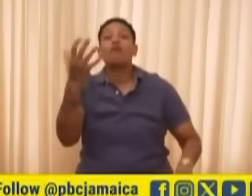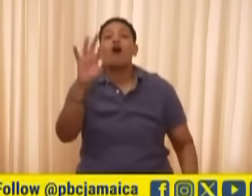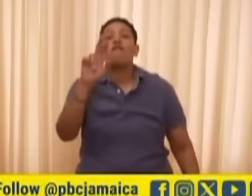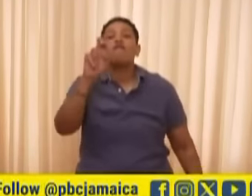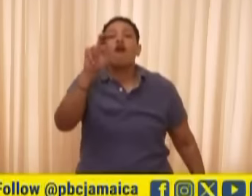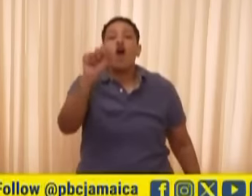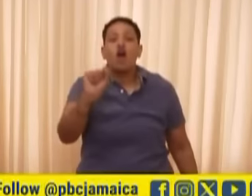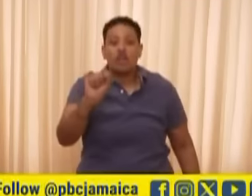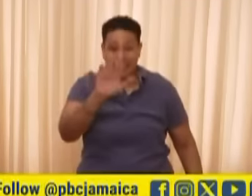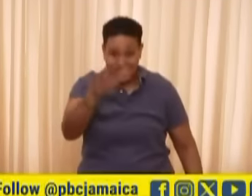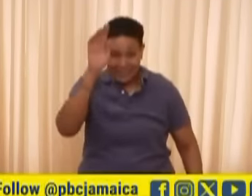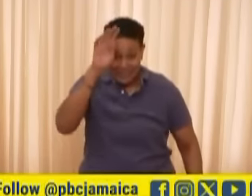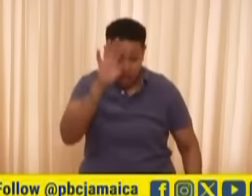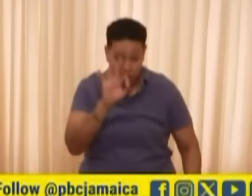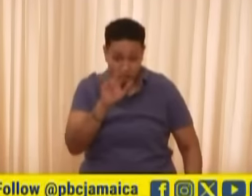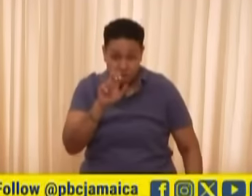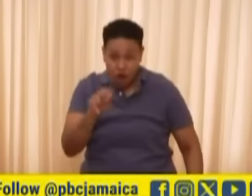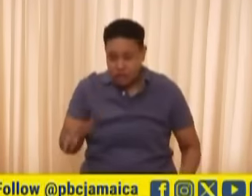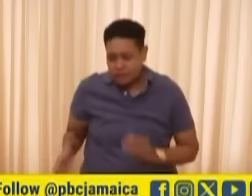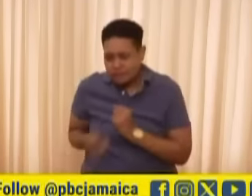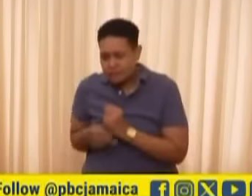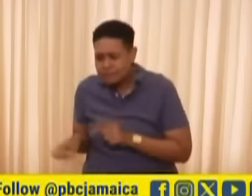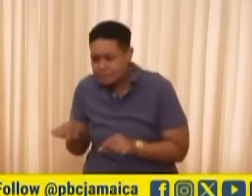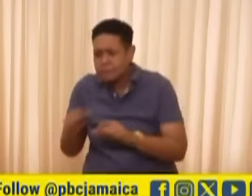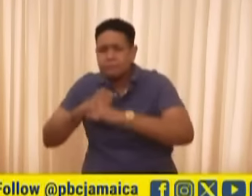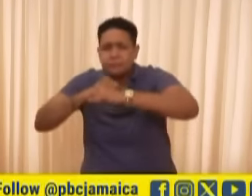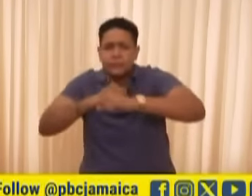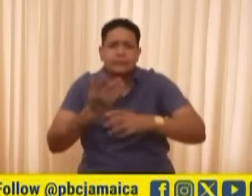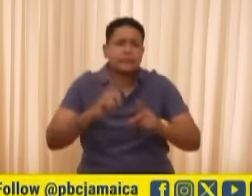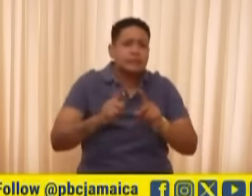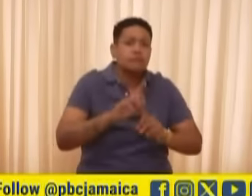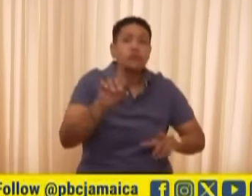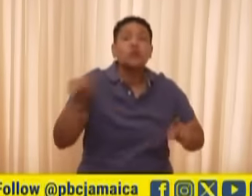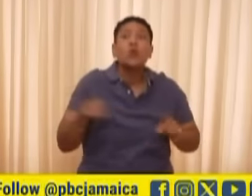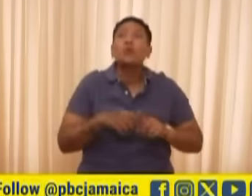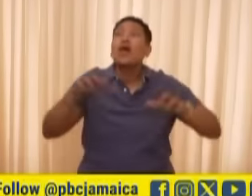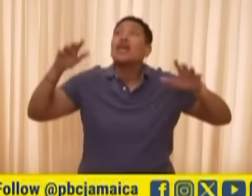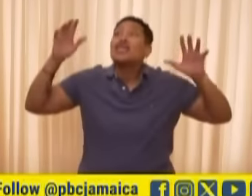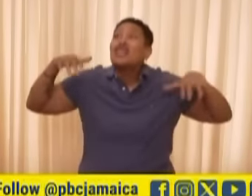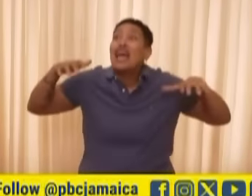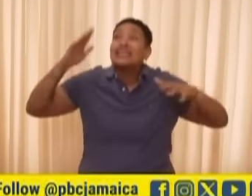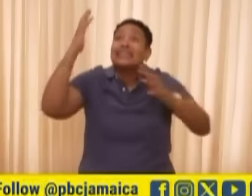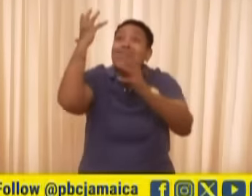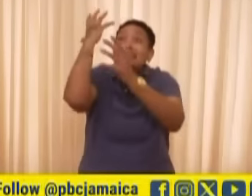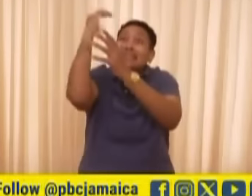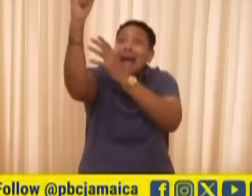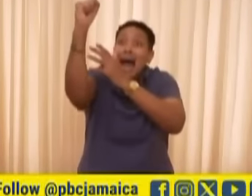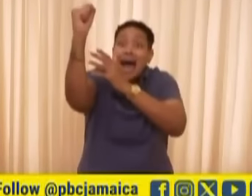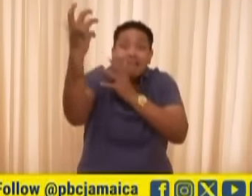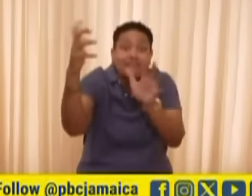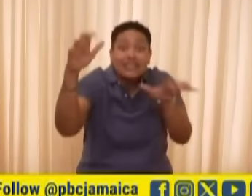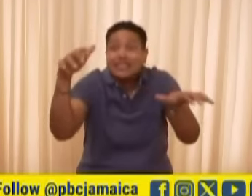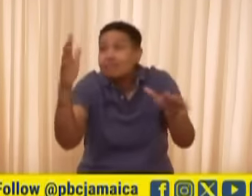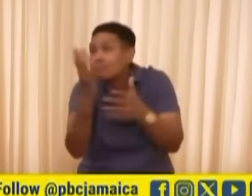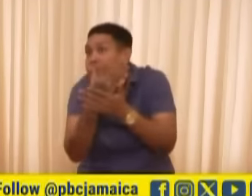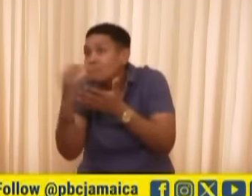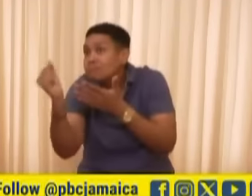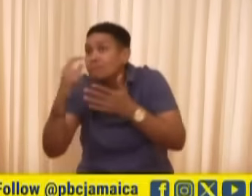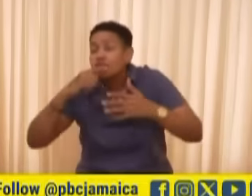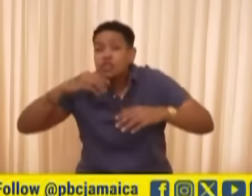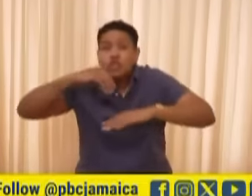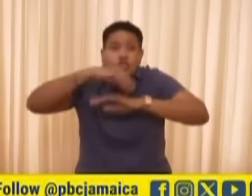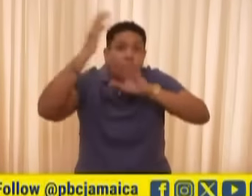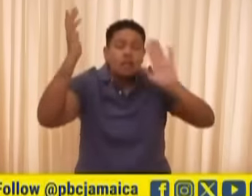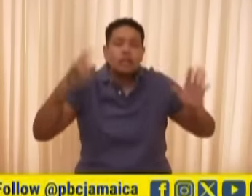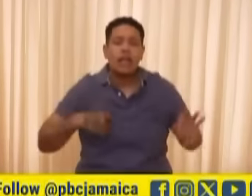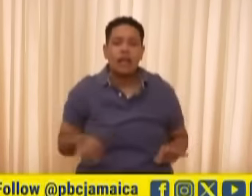need to have your fungicides, store them so that when it is clear, and this is a very important part, we don't